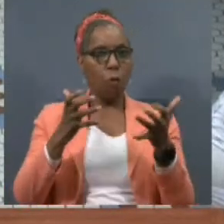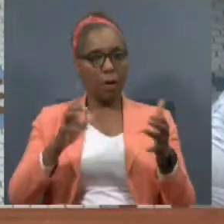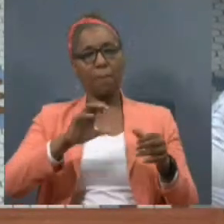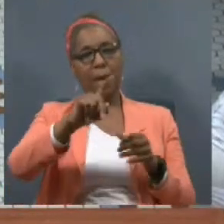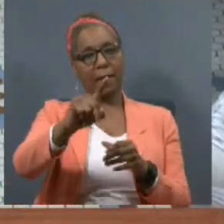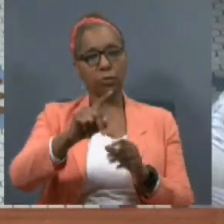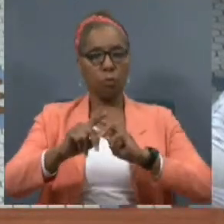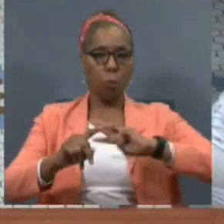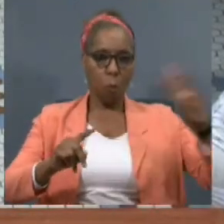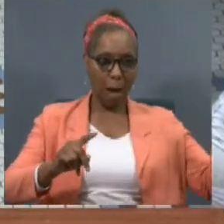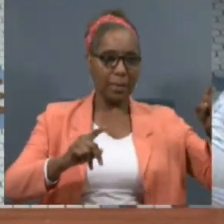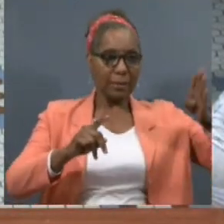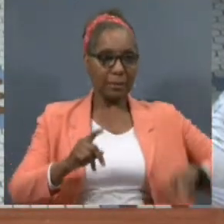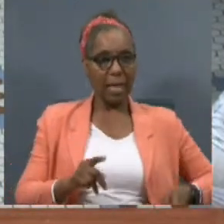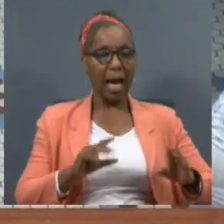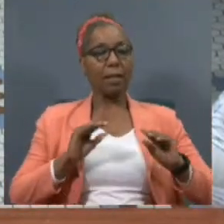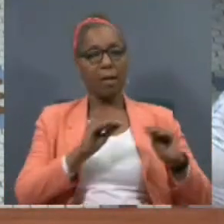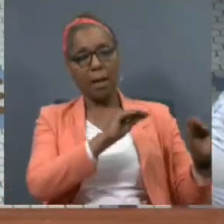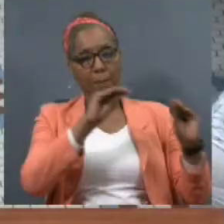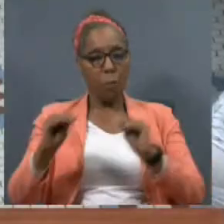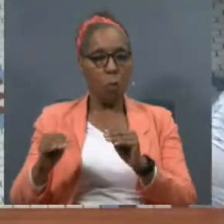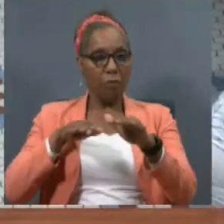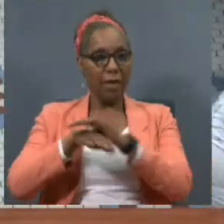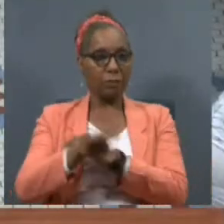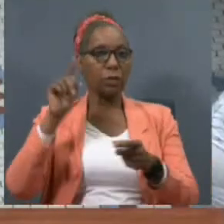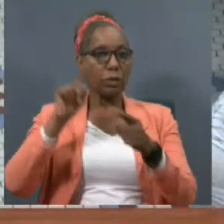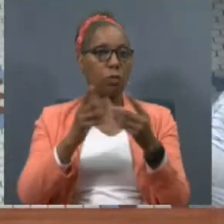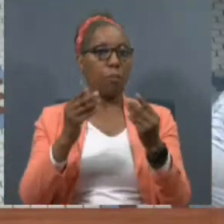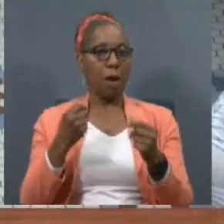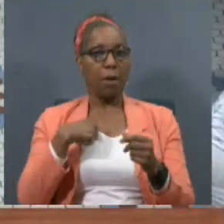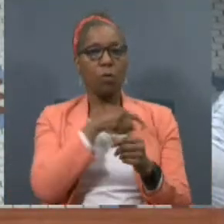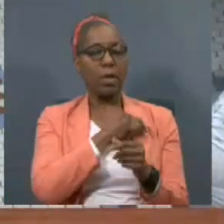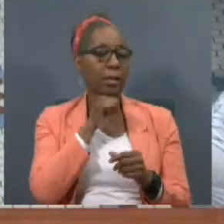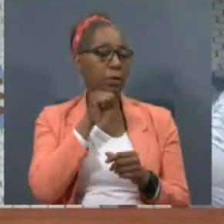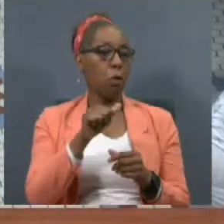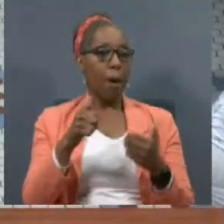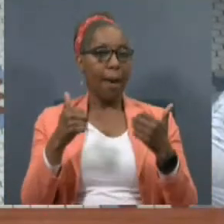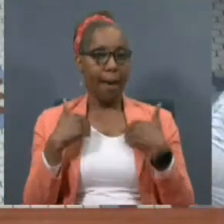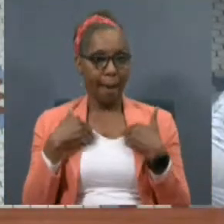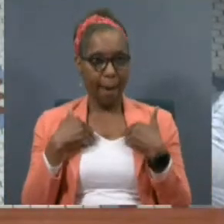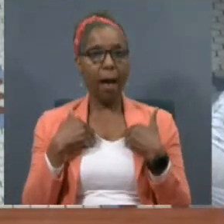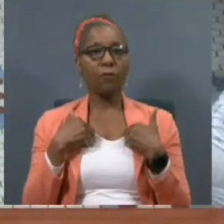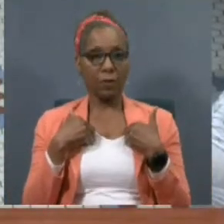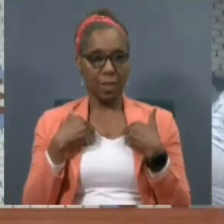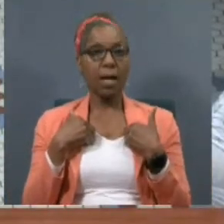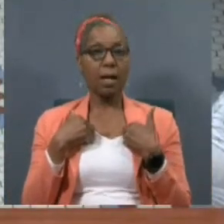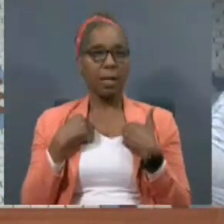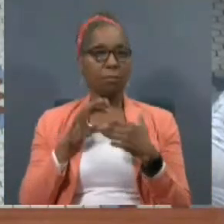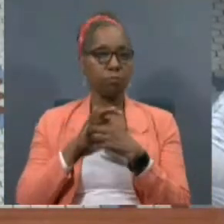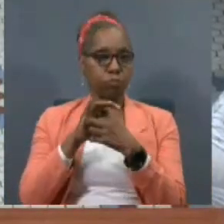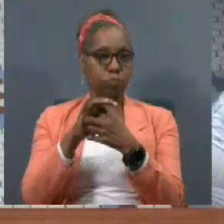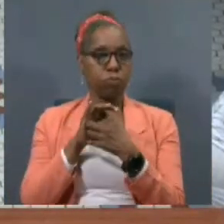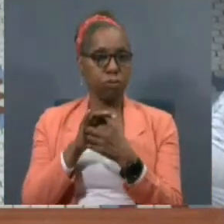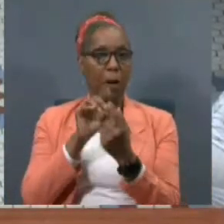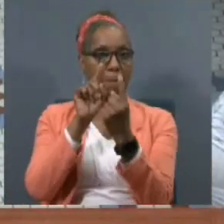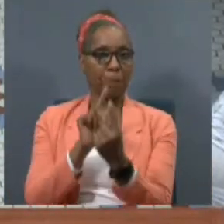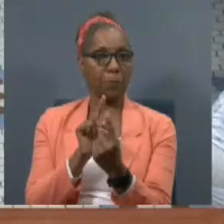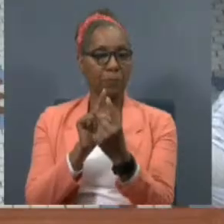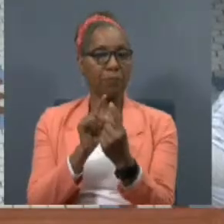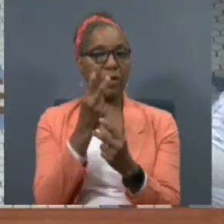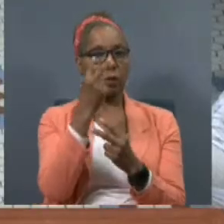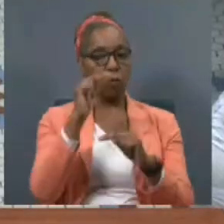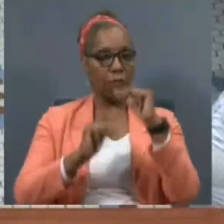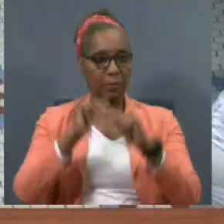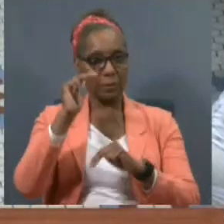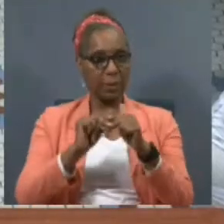back to the west side? Move the entranceway to the property so that we do not have a conjunction of the two facilities,